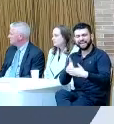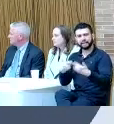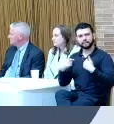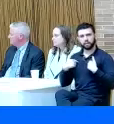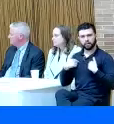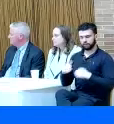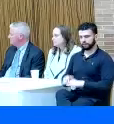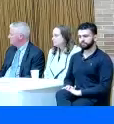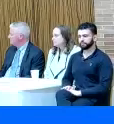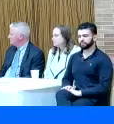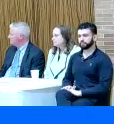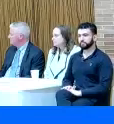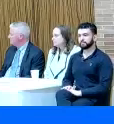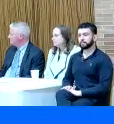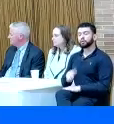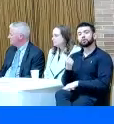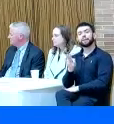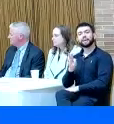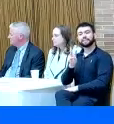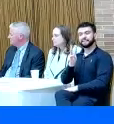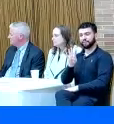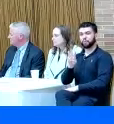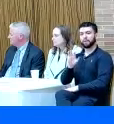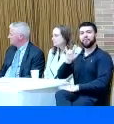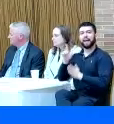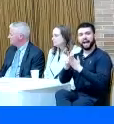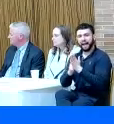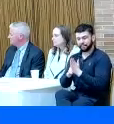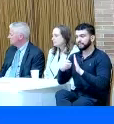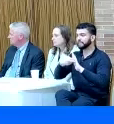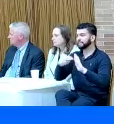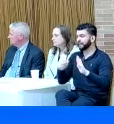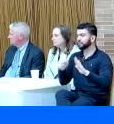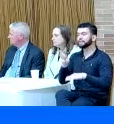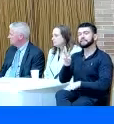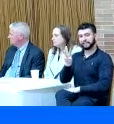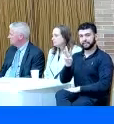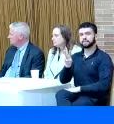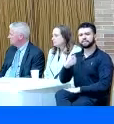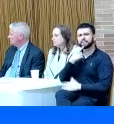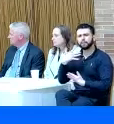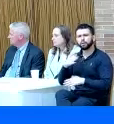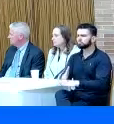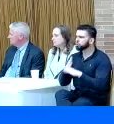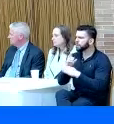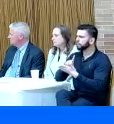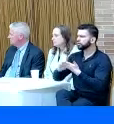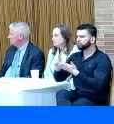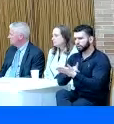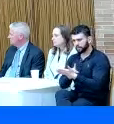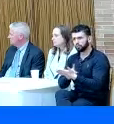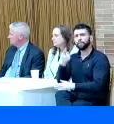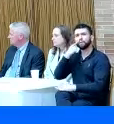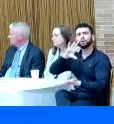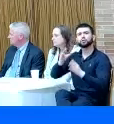Civil Rights Act of 1964 the title six which was enacted prohibiting discrimination in any